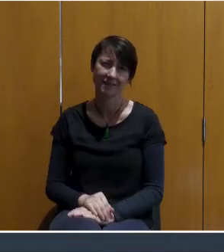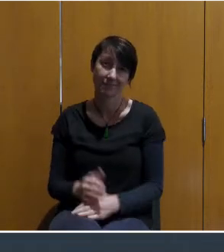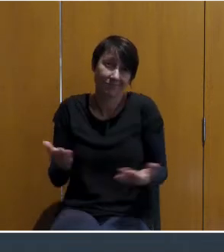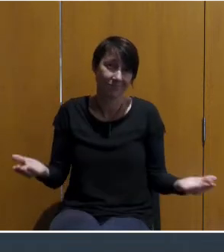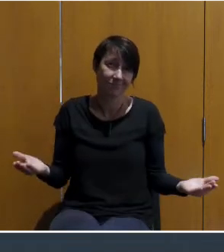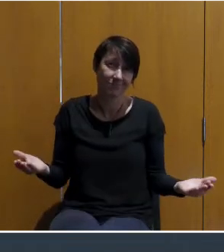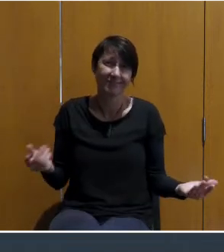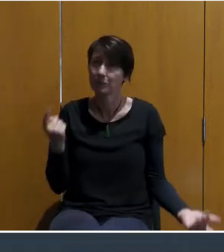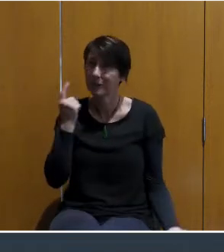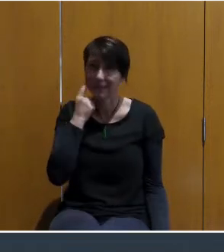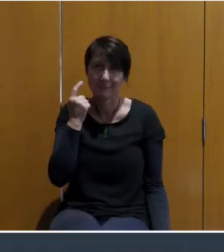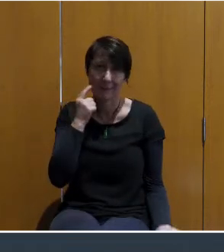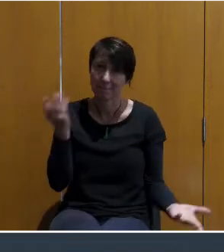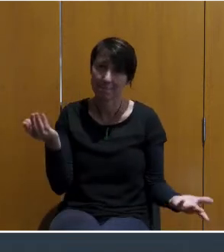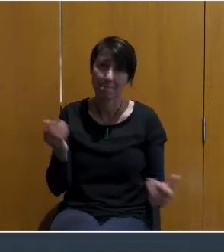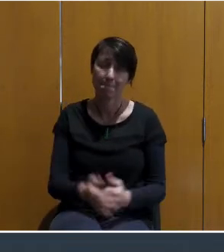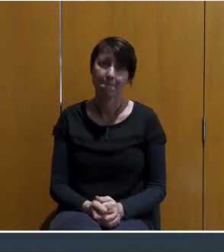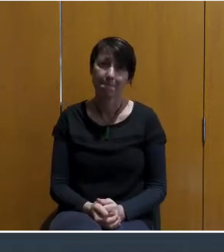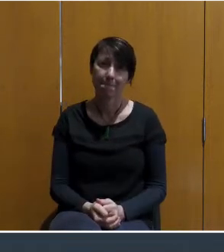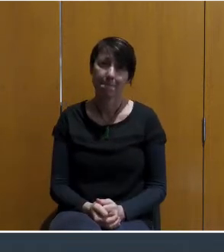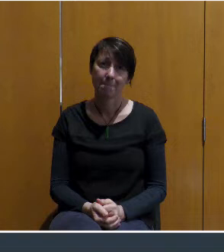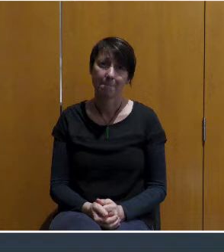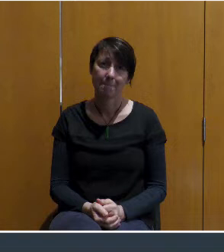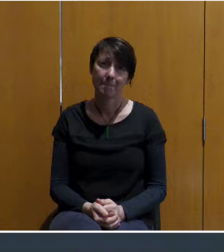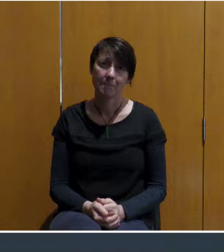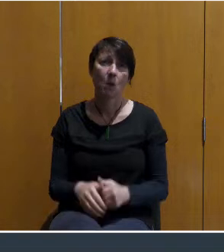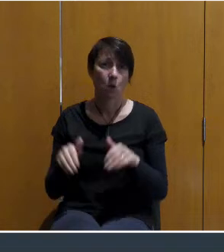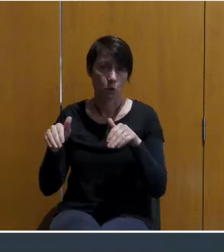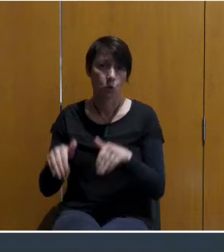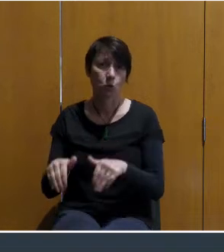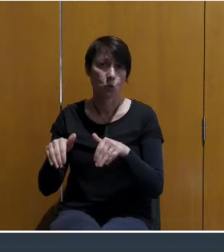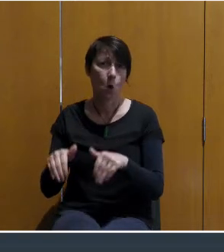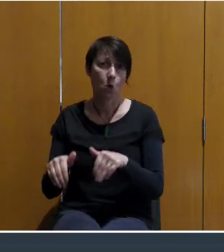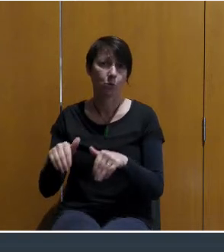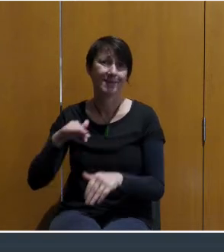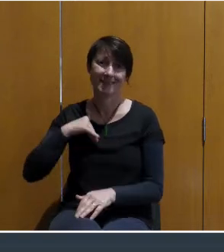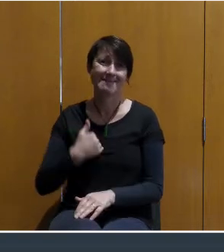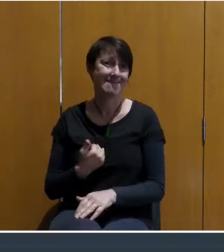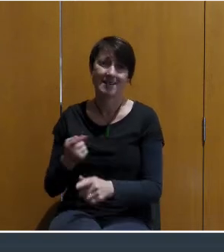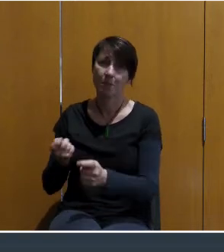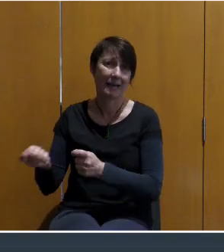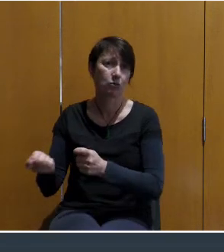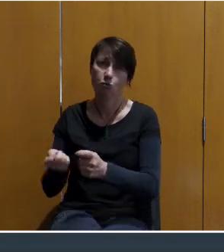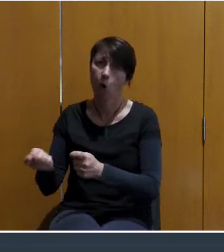isn't it? Dogs under control in wildlife areas.